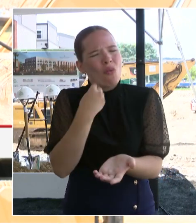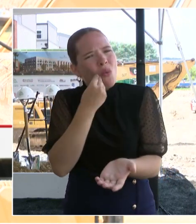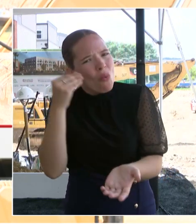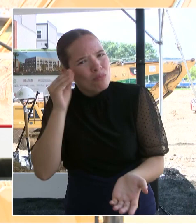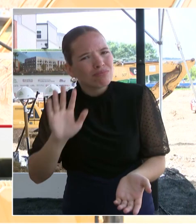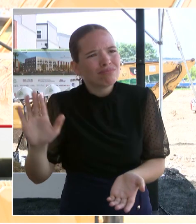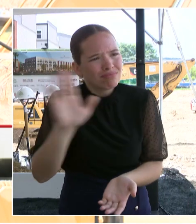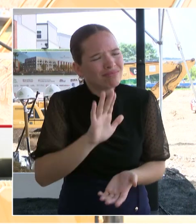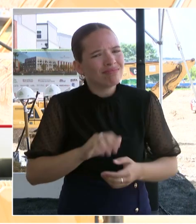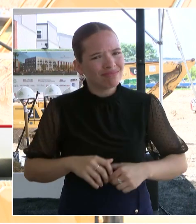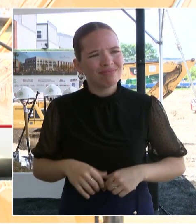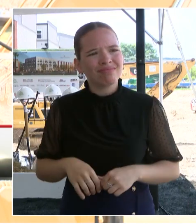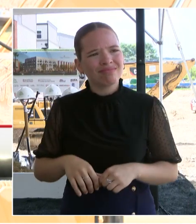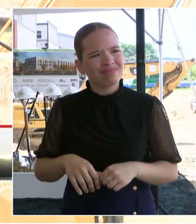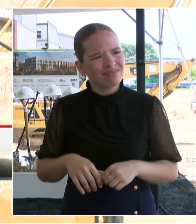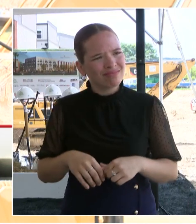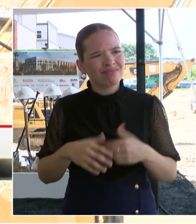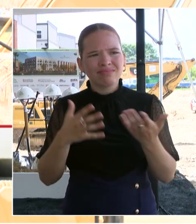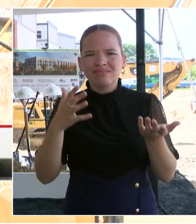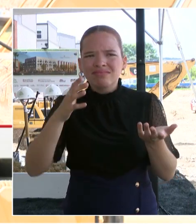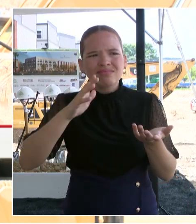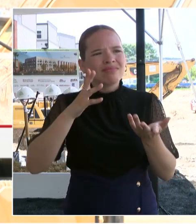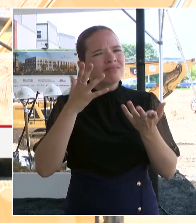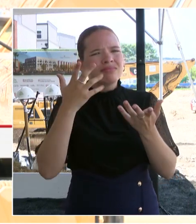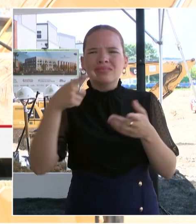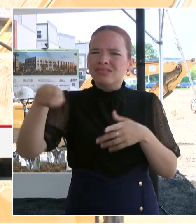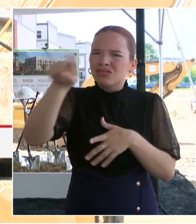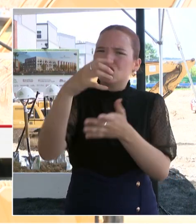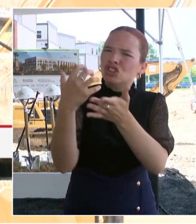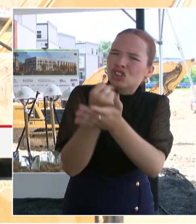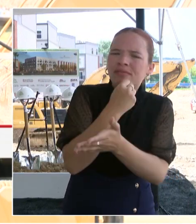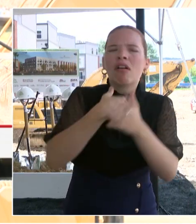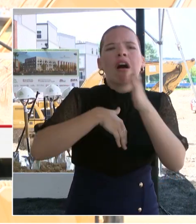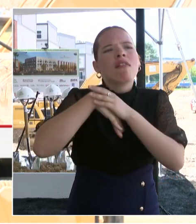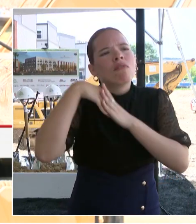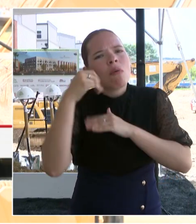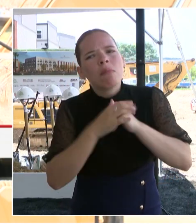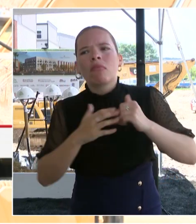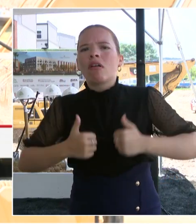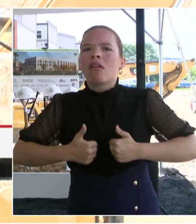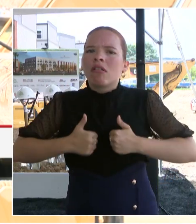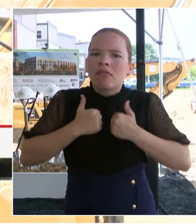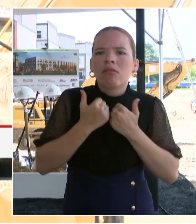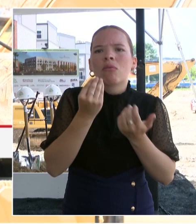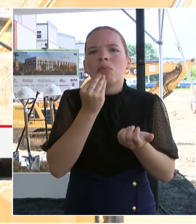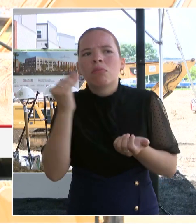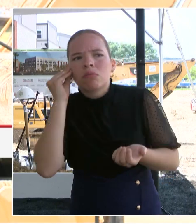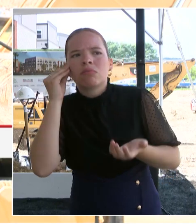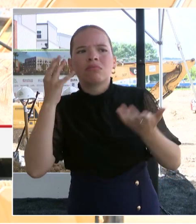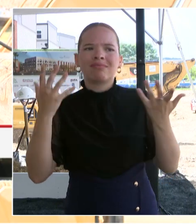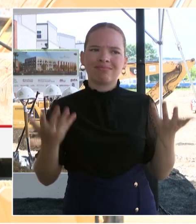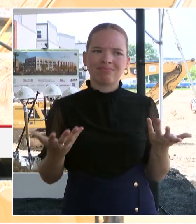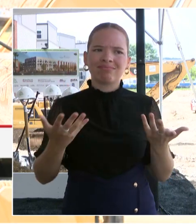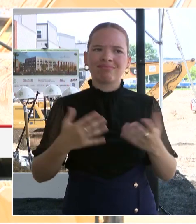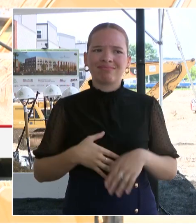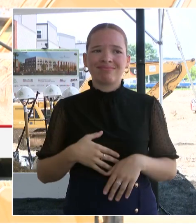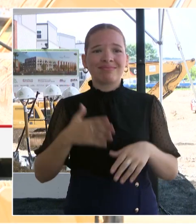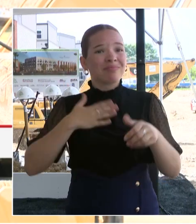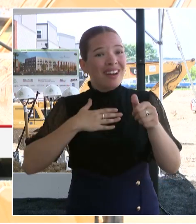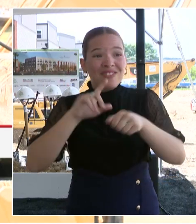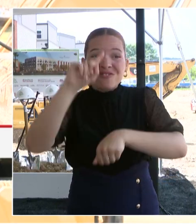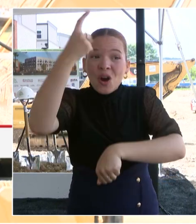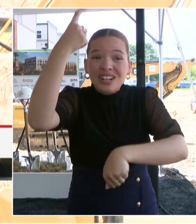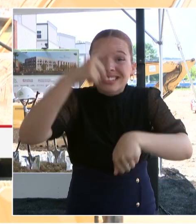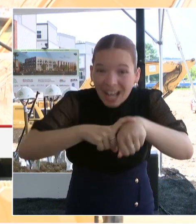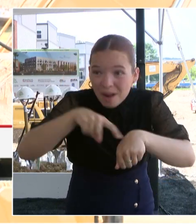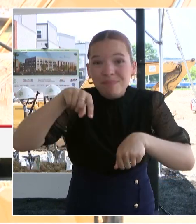comfortable place where we operated for 30 years. And this is our first project in the district, and I pray and I know it will not be the last. So thank you for this